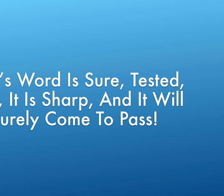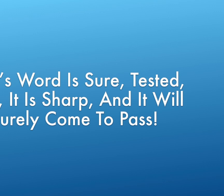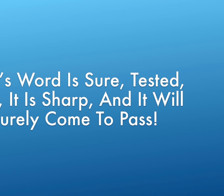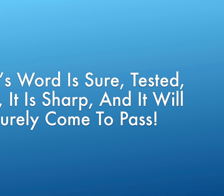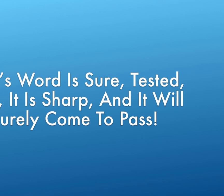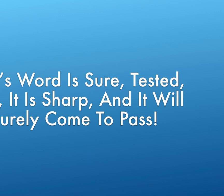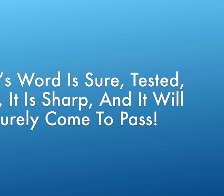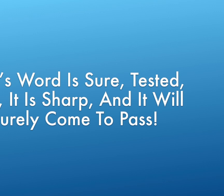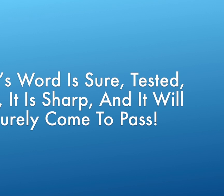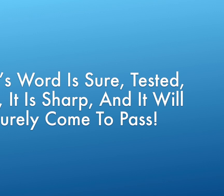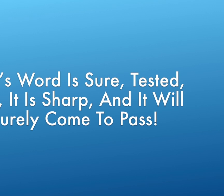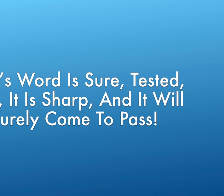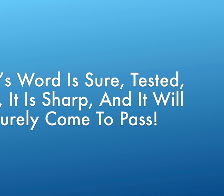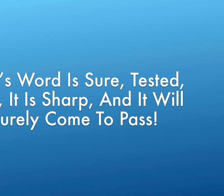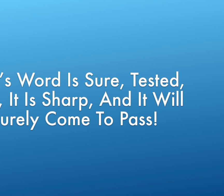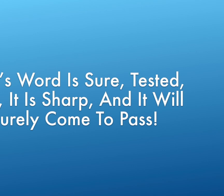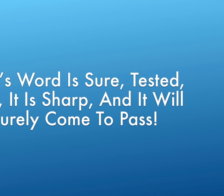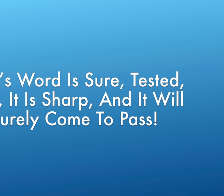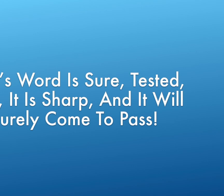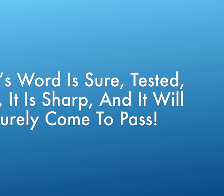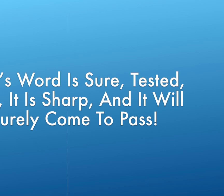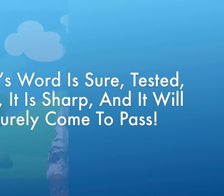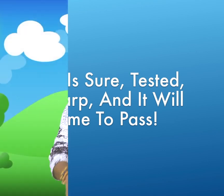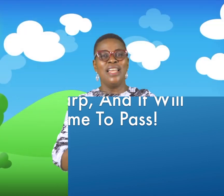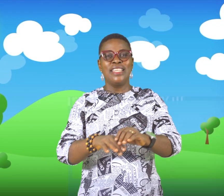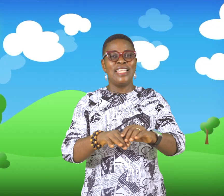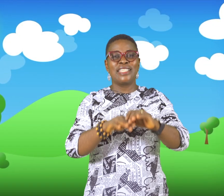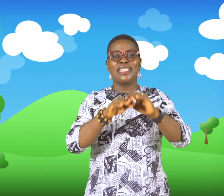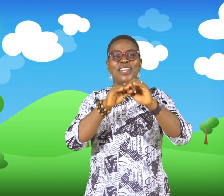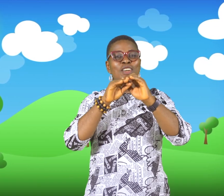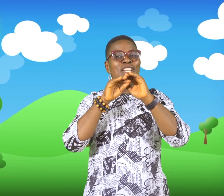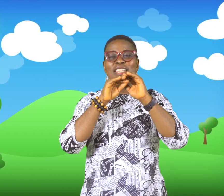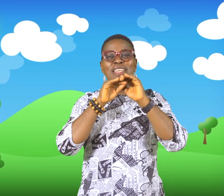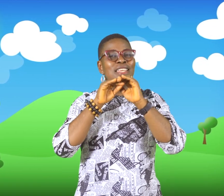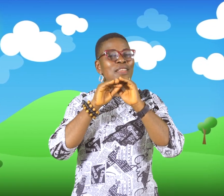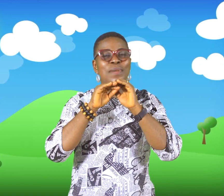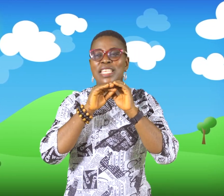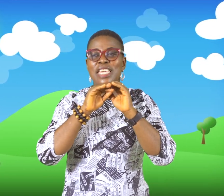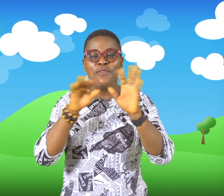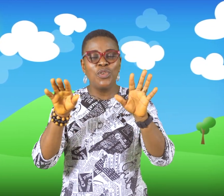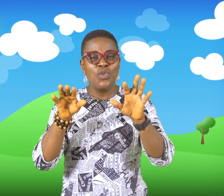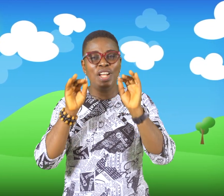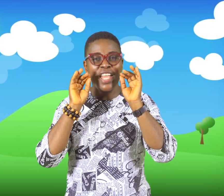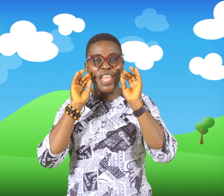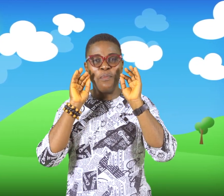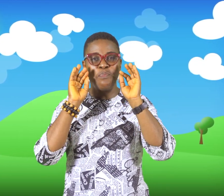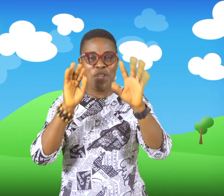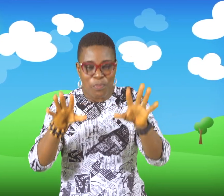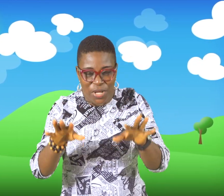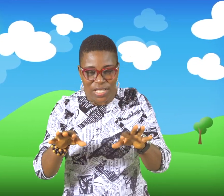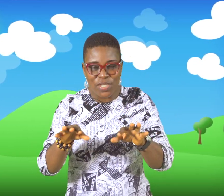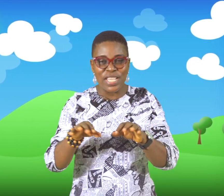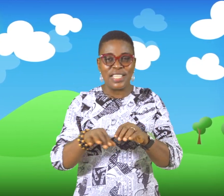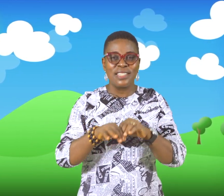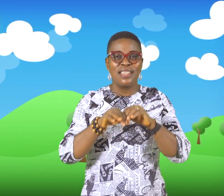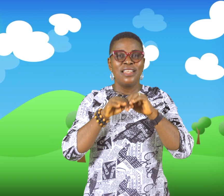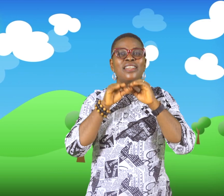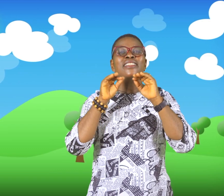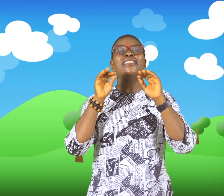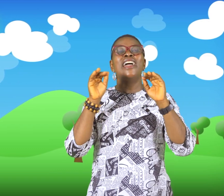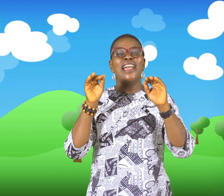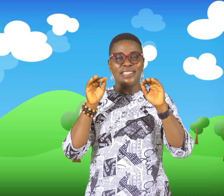to pass. Praise the Lord. Hallelujah. Yes, it may give you a peep into